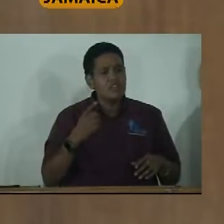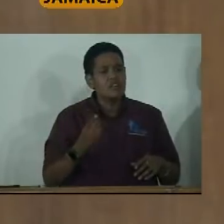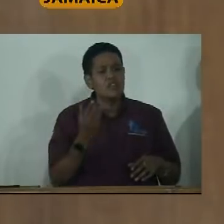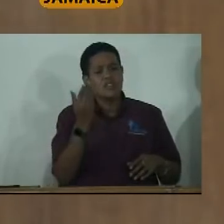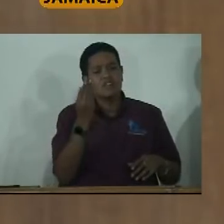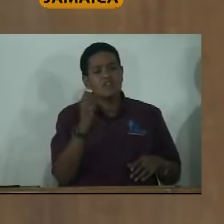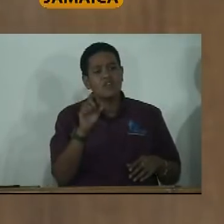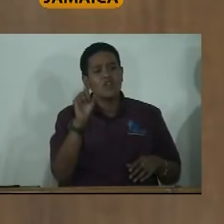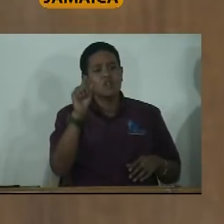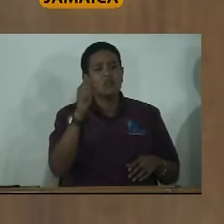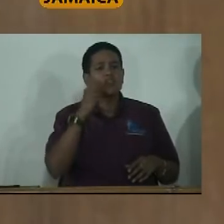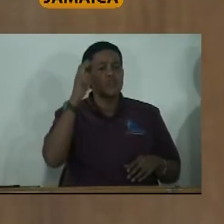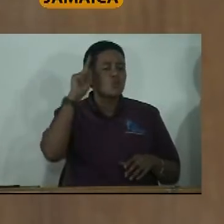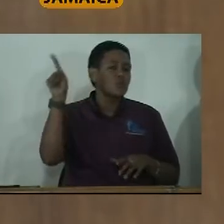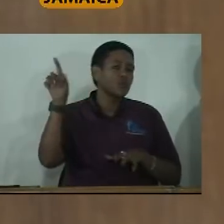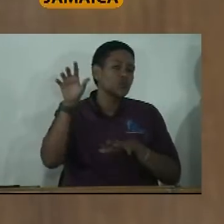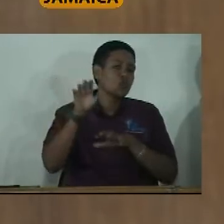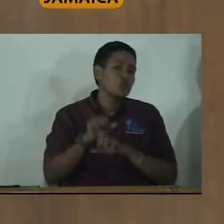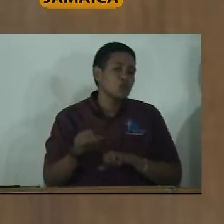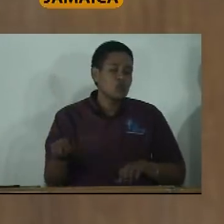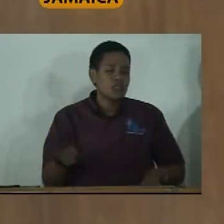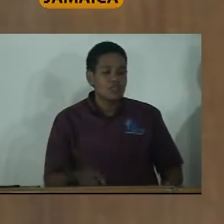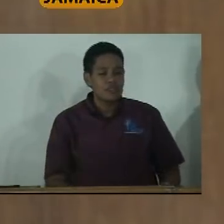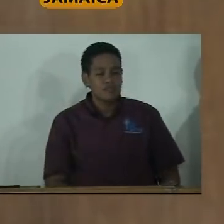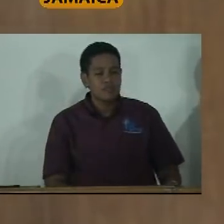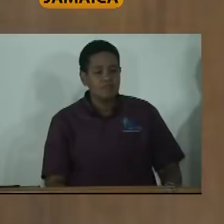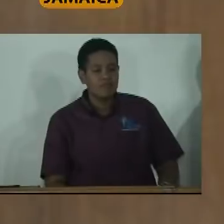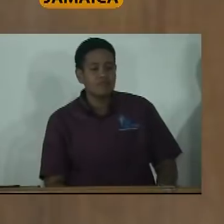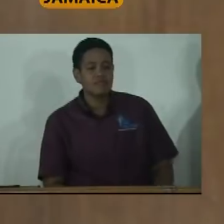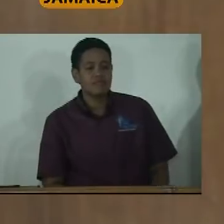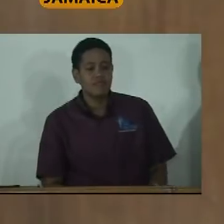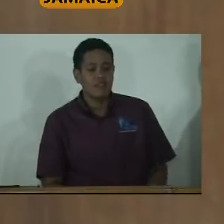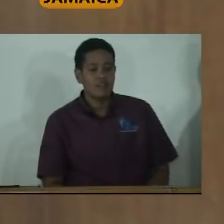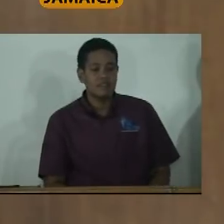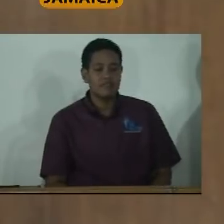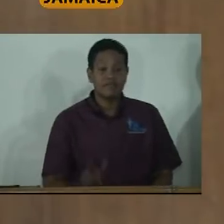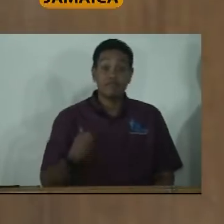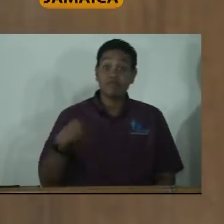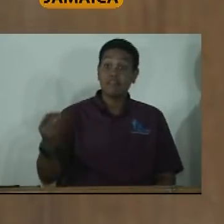or 120 goat. I throw 400 goat